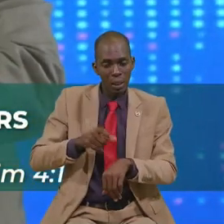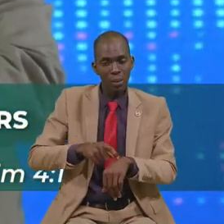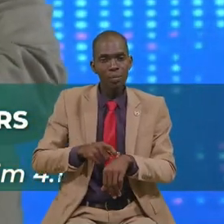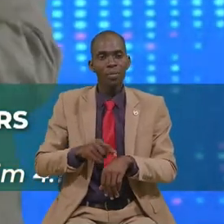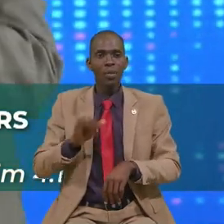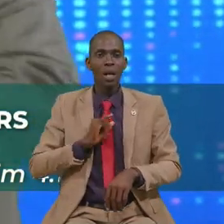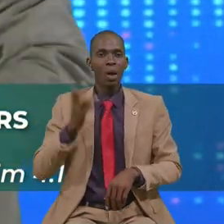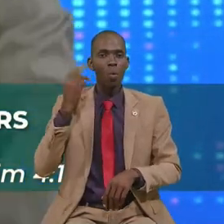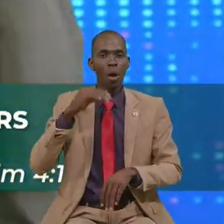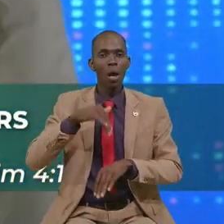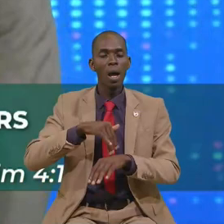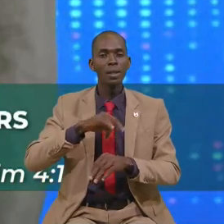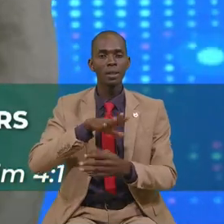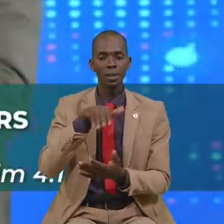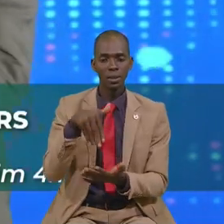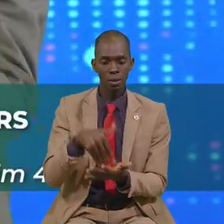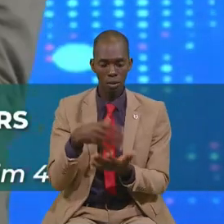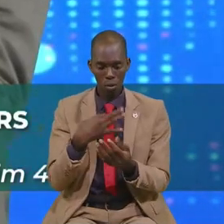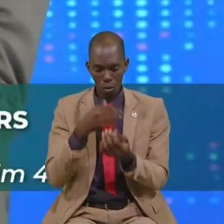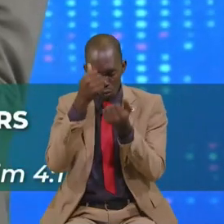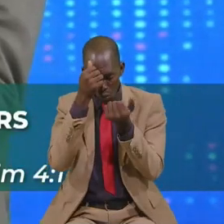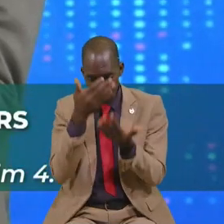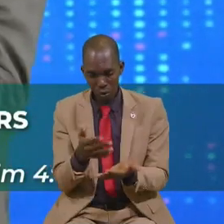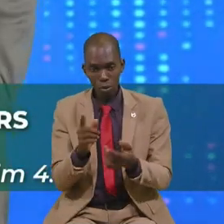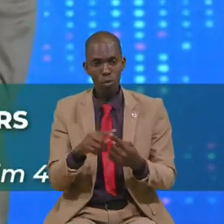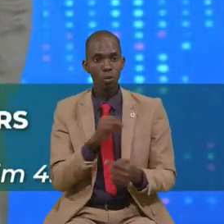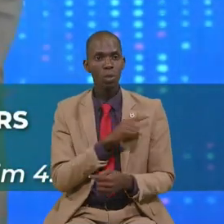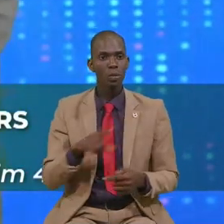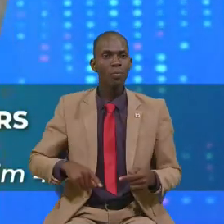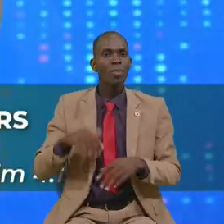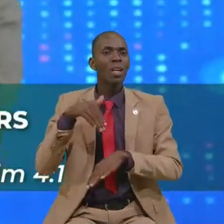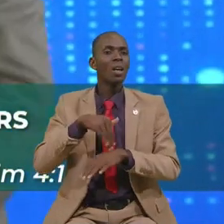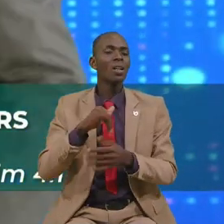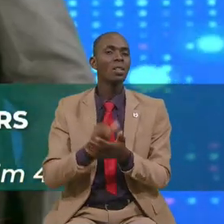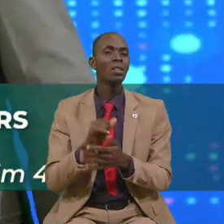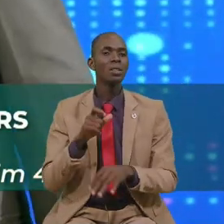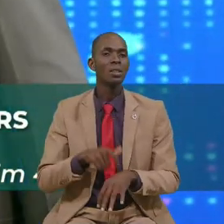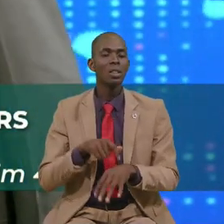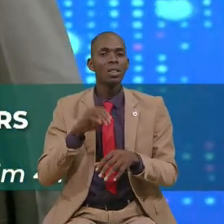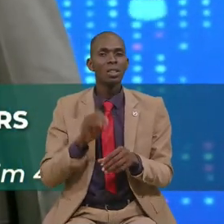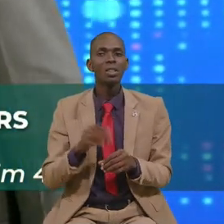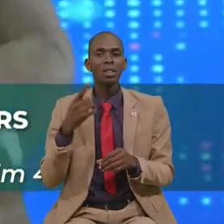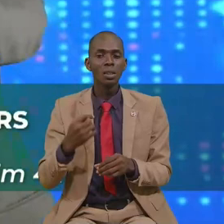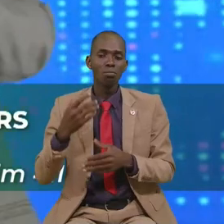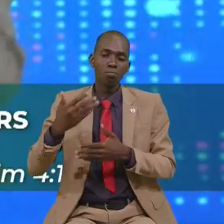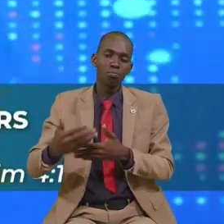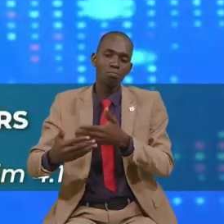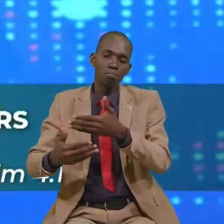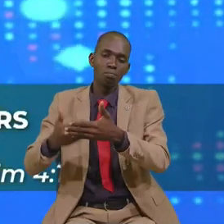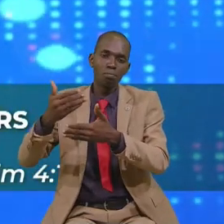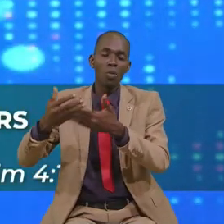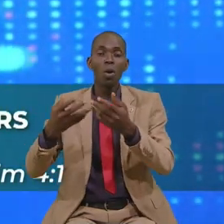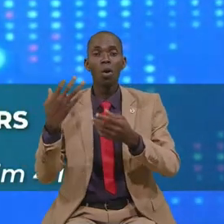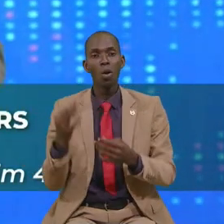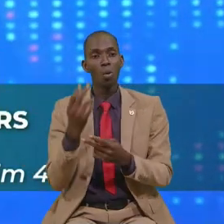center of obedience to the Lord, and at that time in the process of prophesying, as